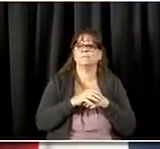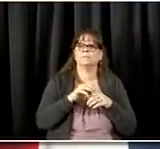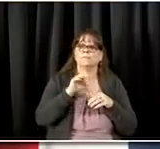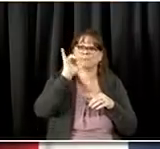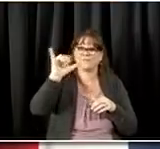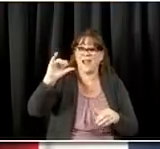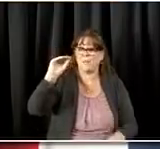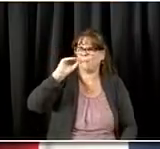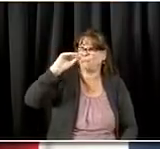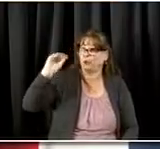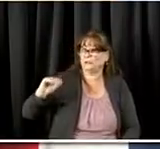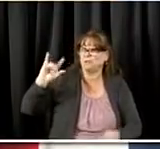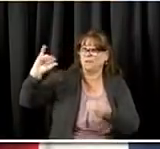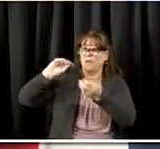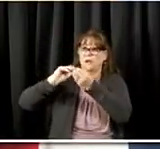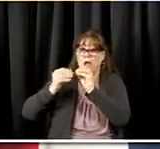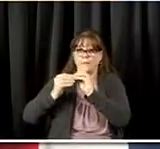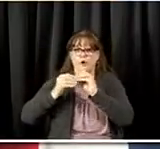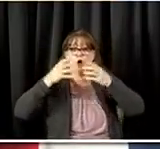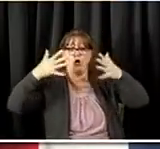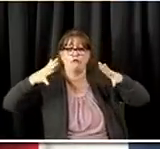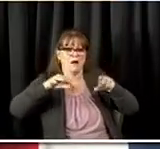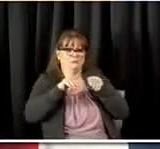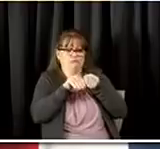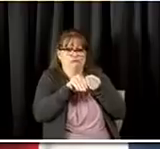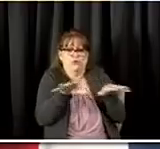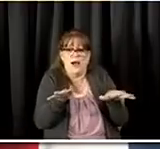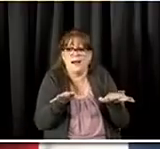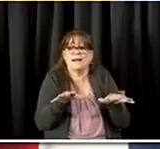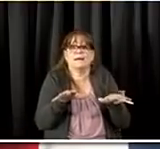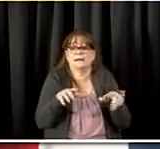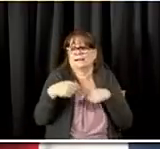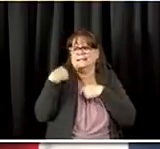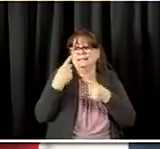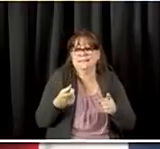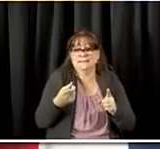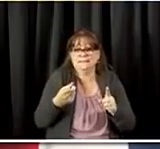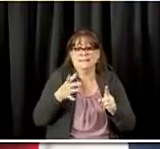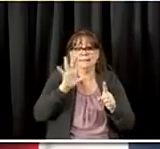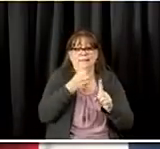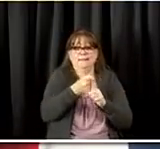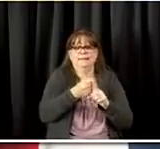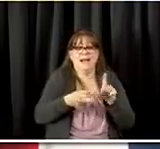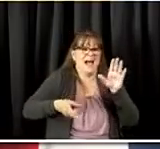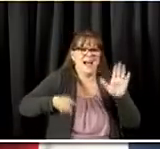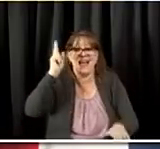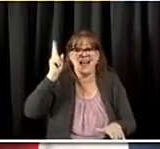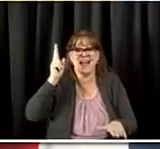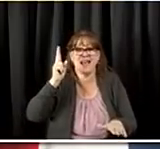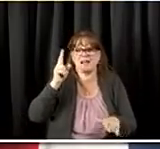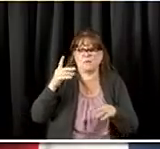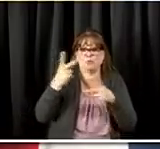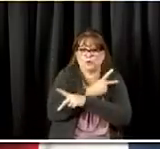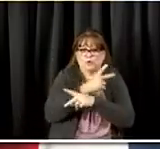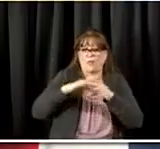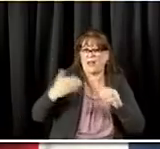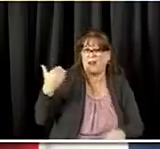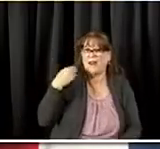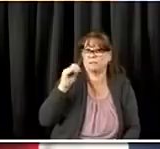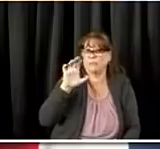seen in Colorado in the last several days is really the highest it's been since the beginning of the pandemic. And at